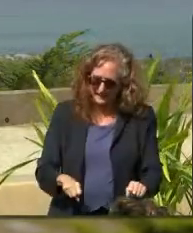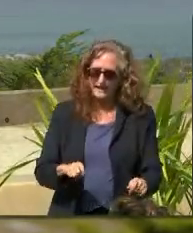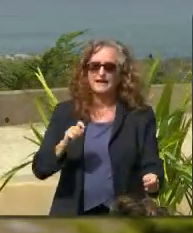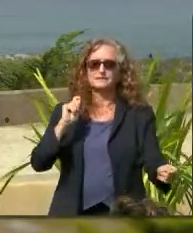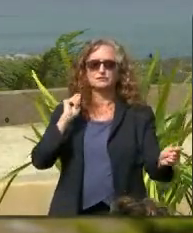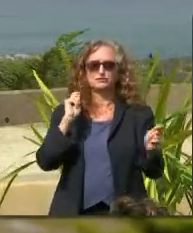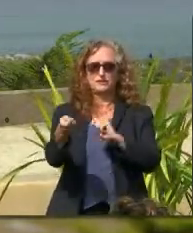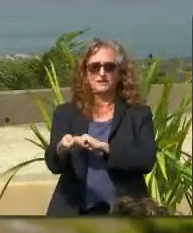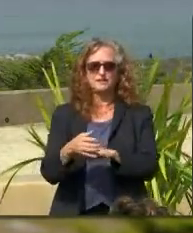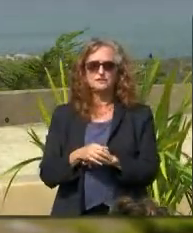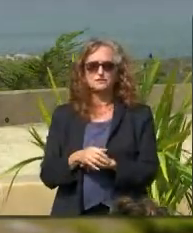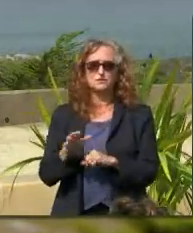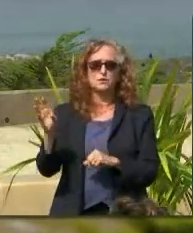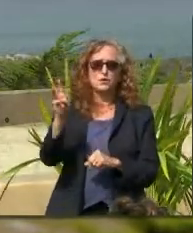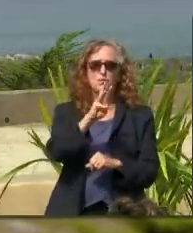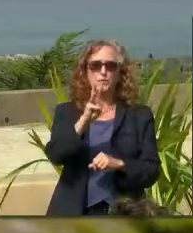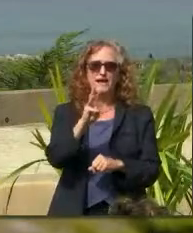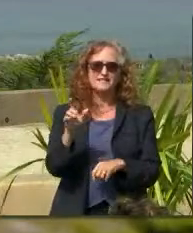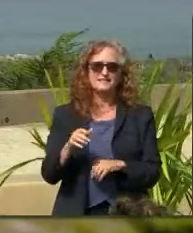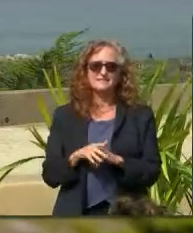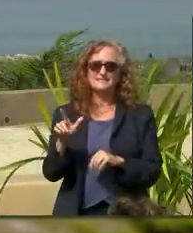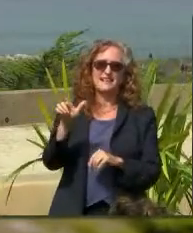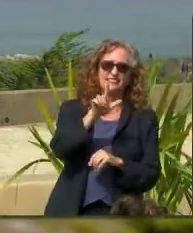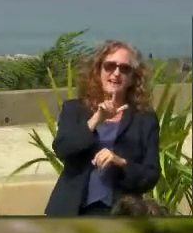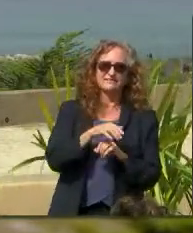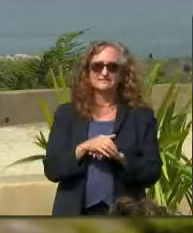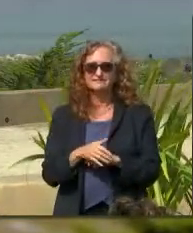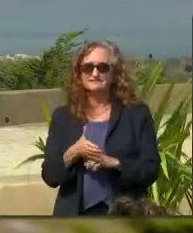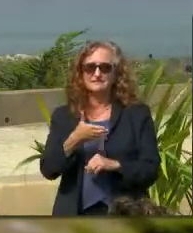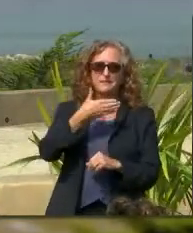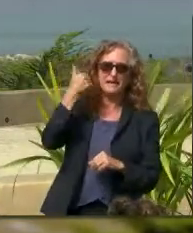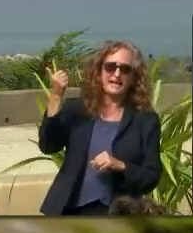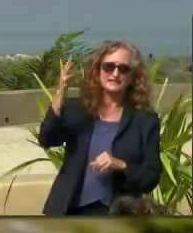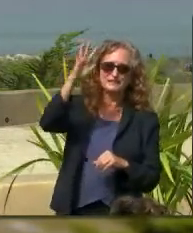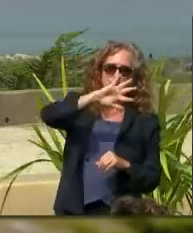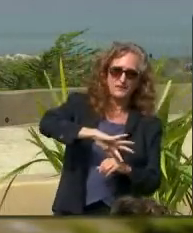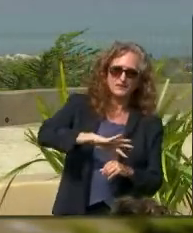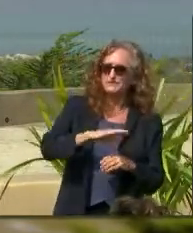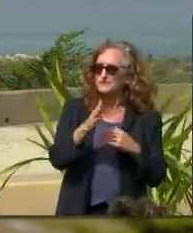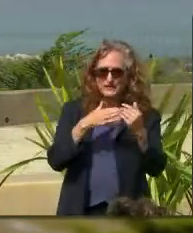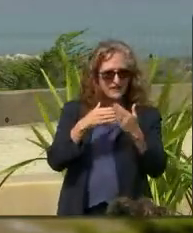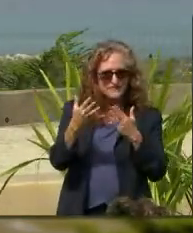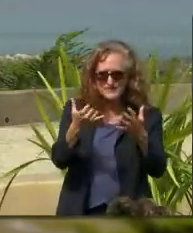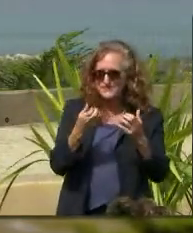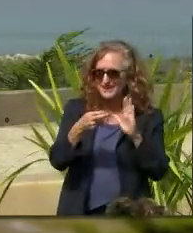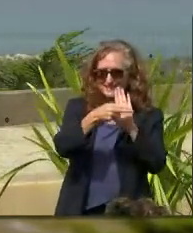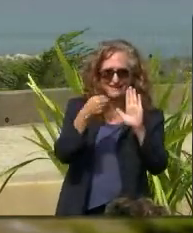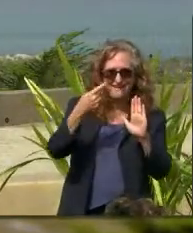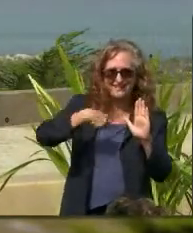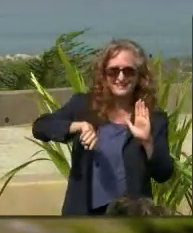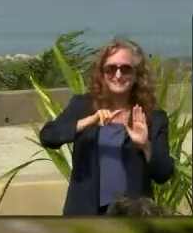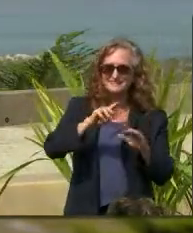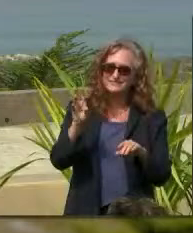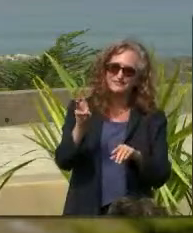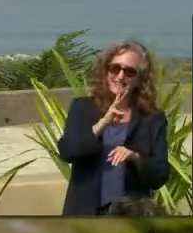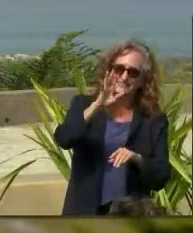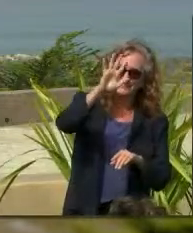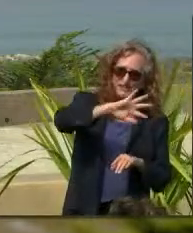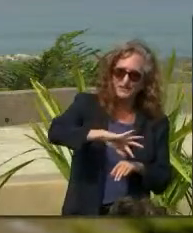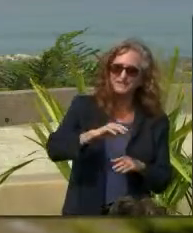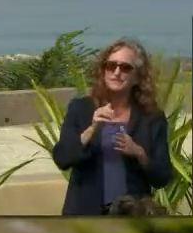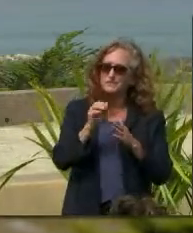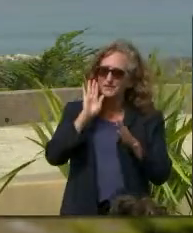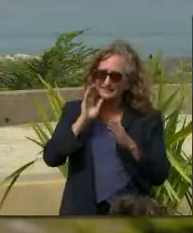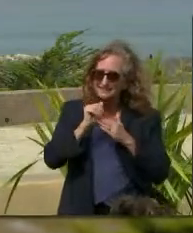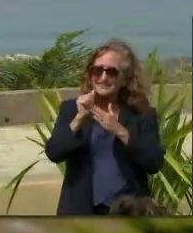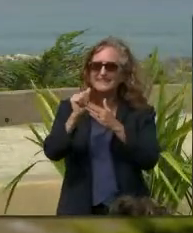West Coast, the left coast, the best coast, whatever you want to call us, we can lead the nation, and working